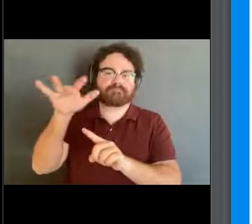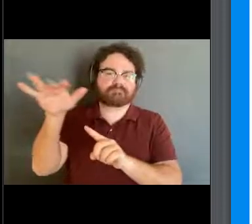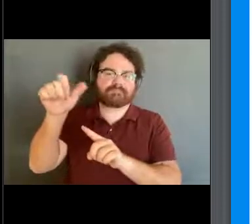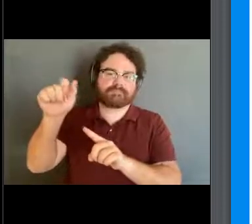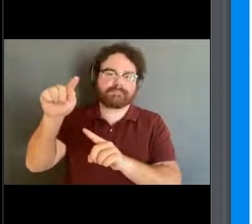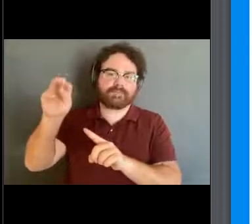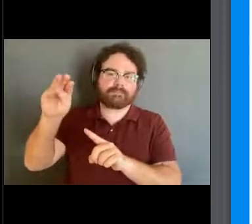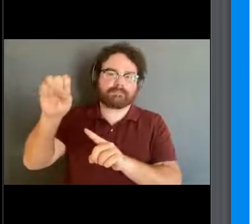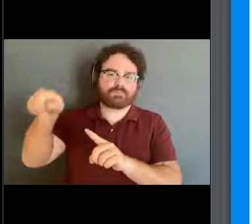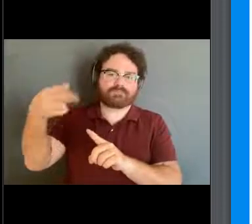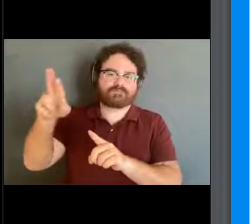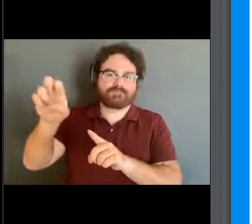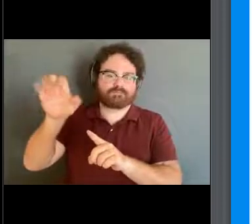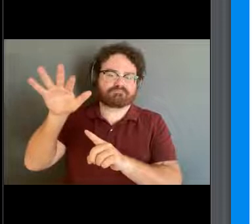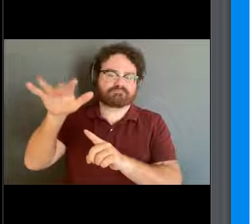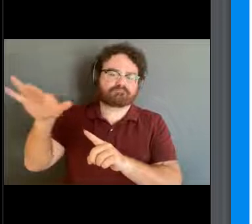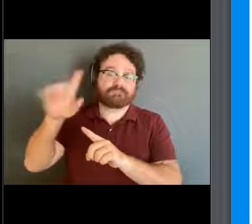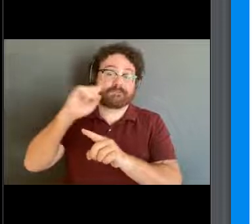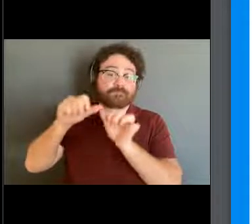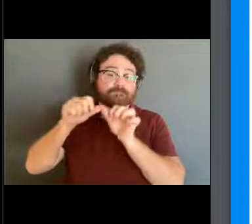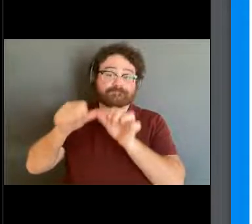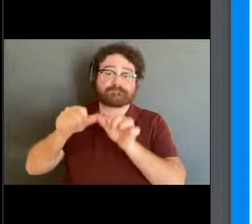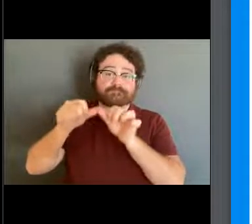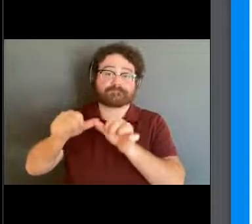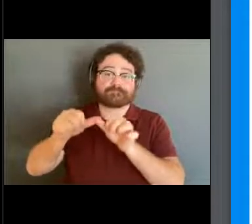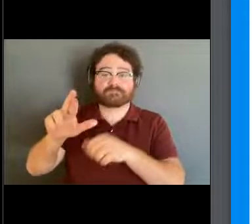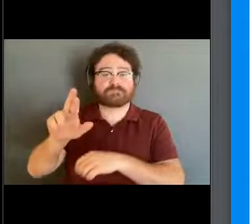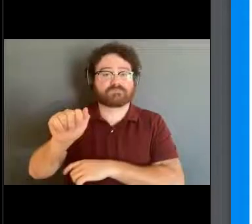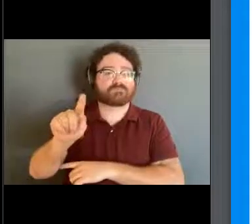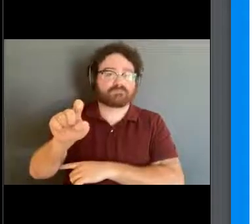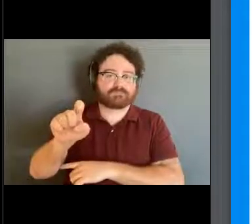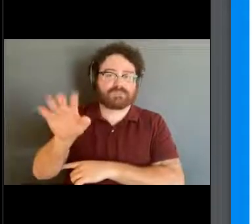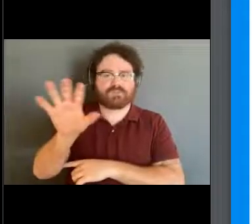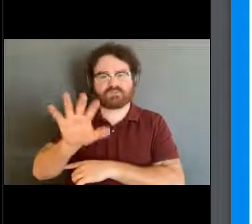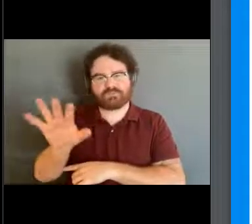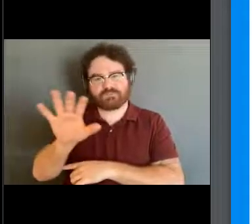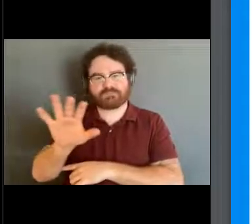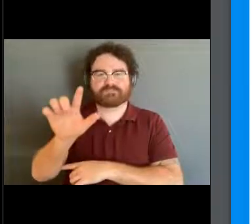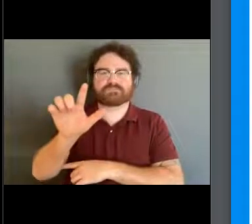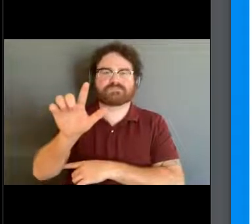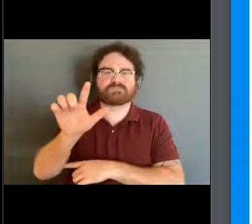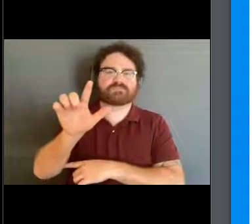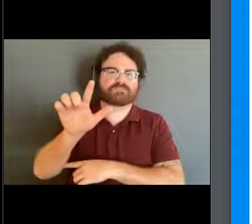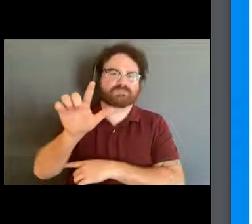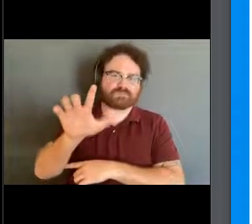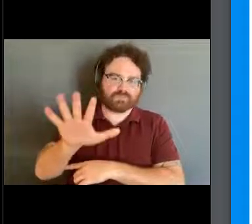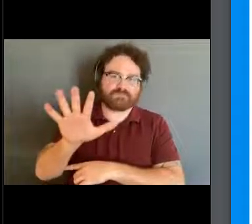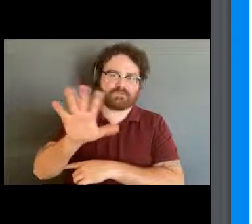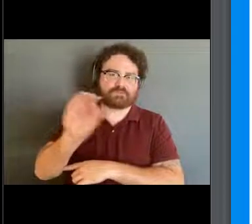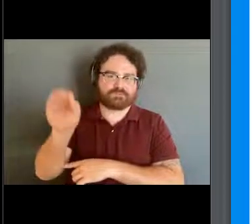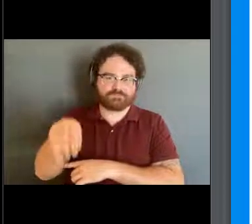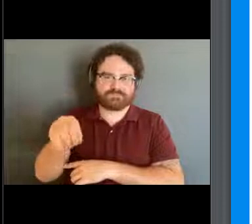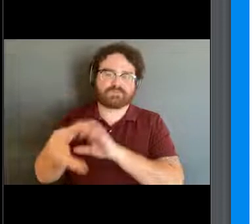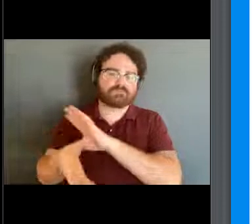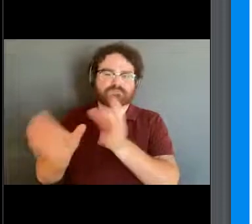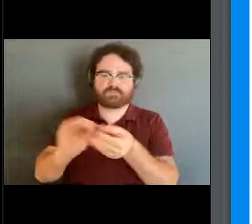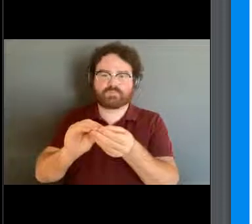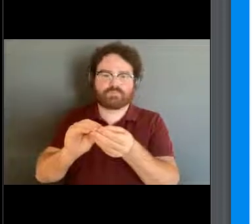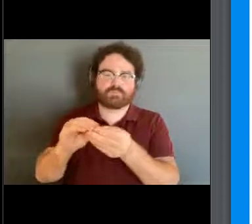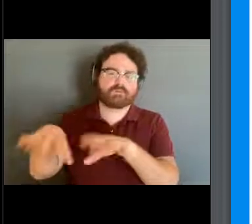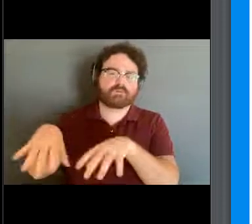a constant rate of about 25% of the total uptake. The amount of